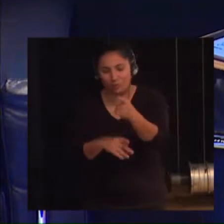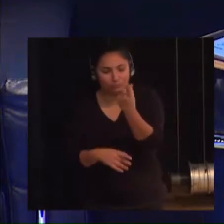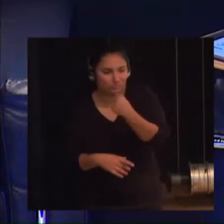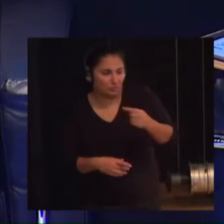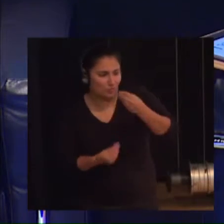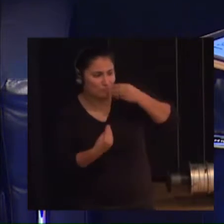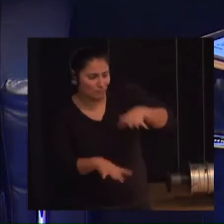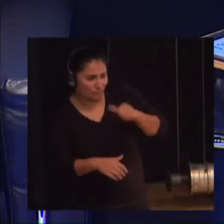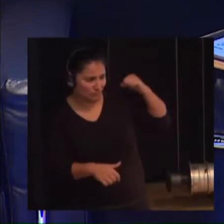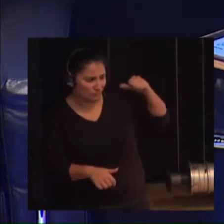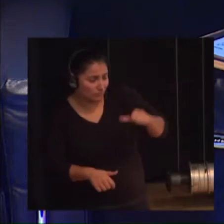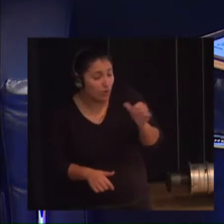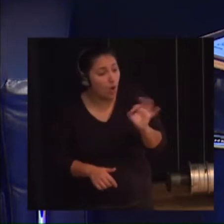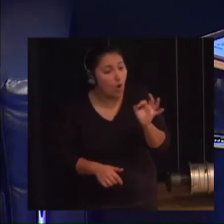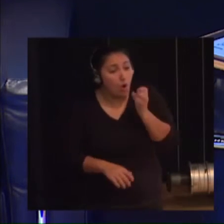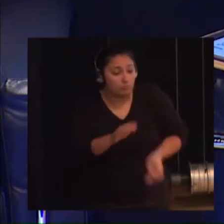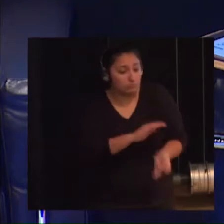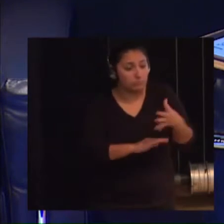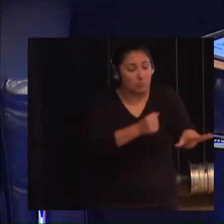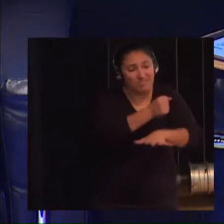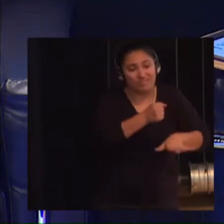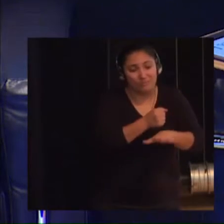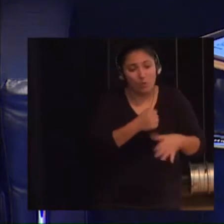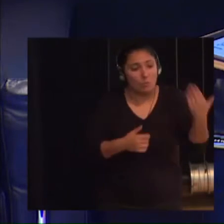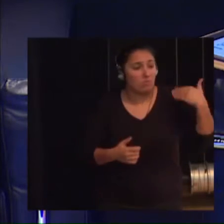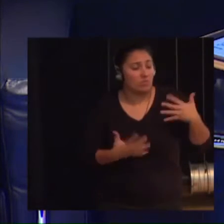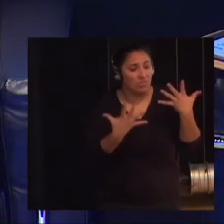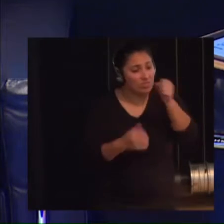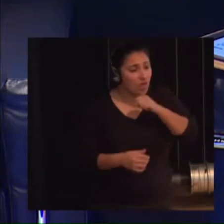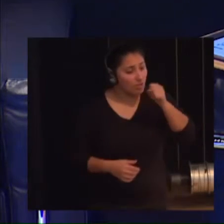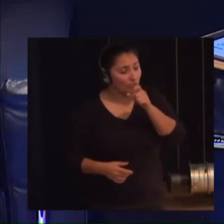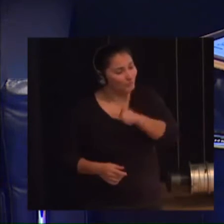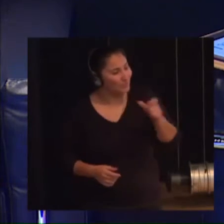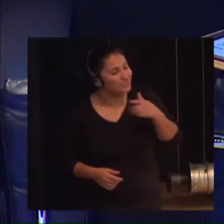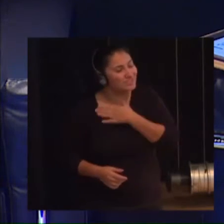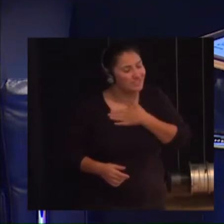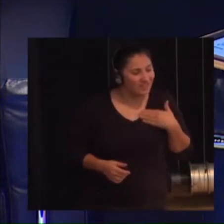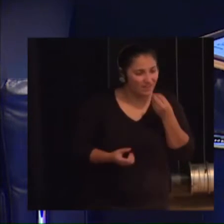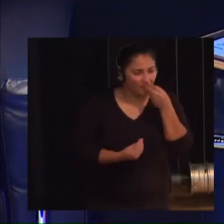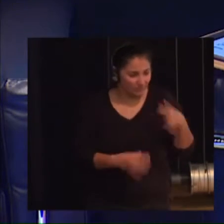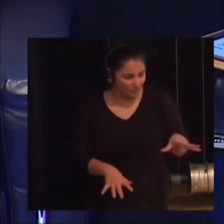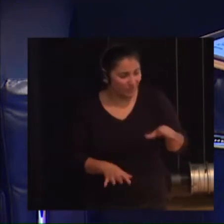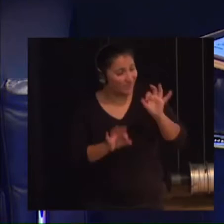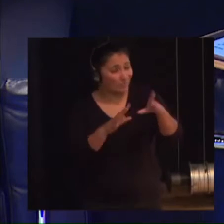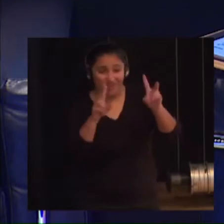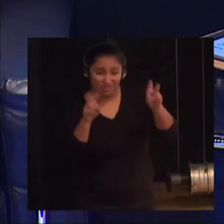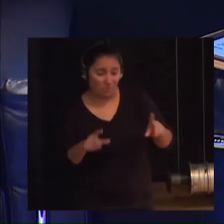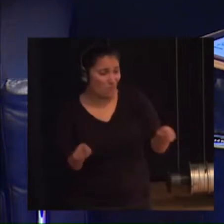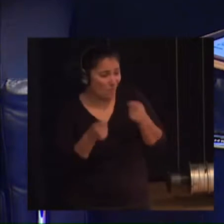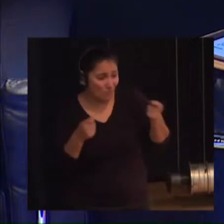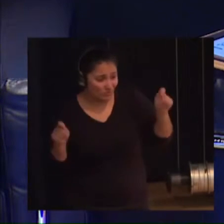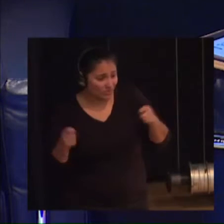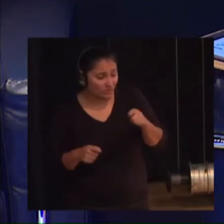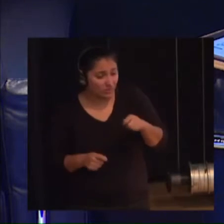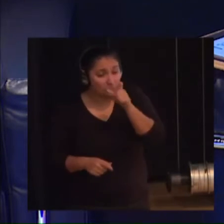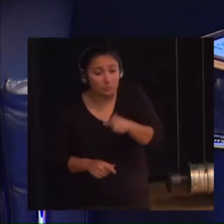a decade ago. People consume stories. Same as happened to the music industry. People consume songs. They didn't care about the music